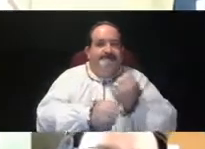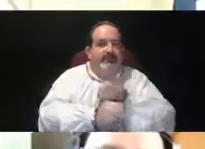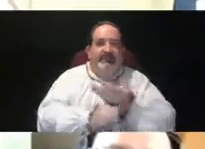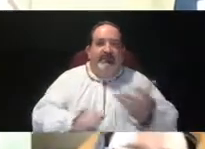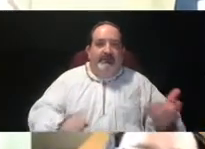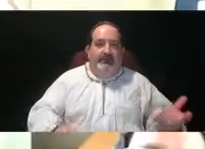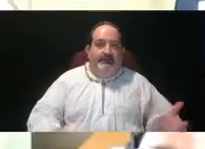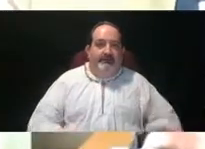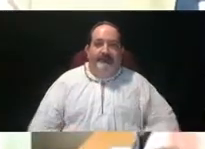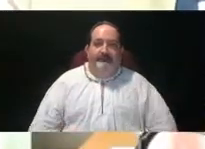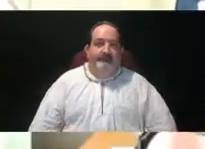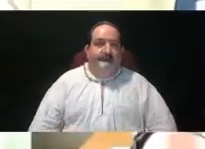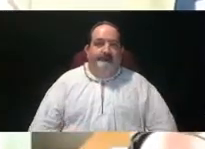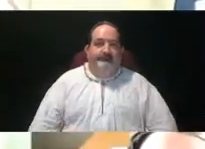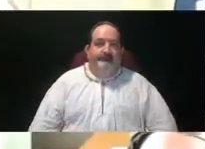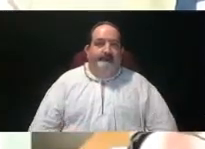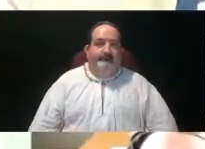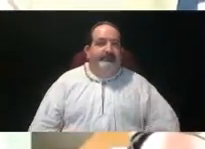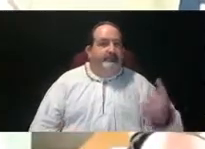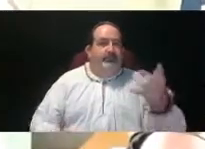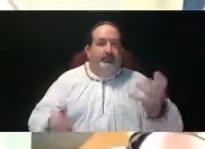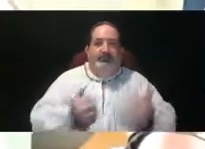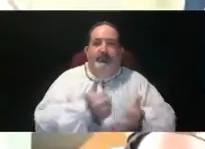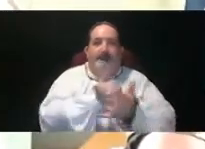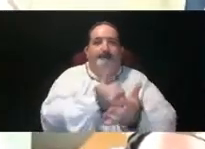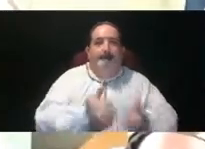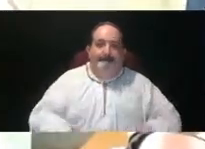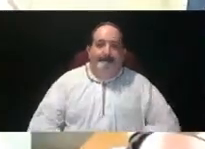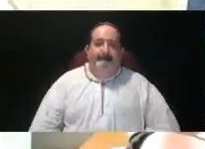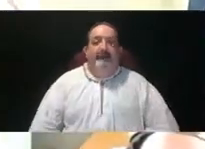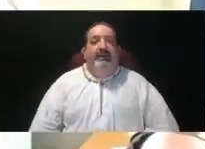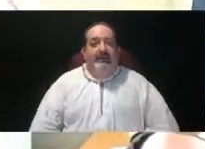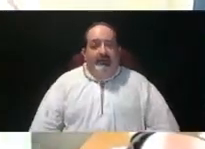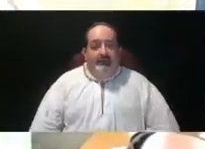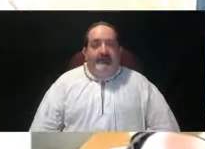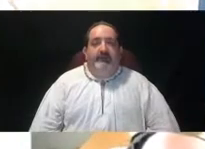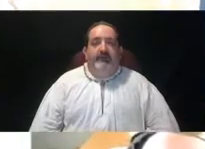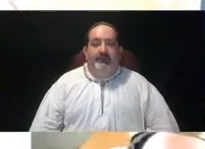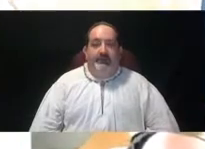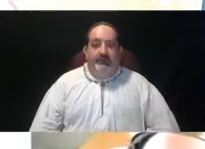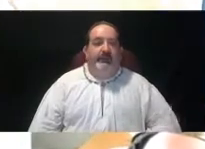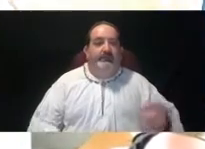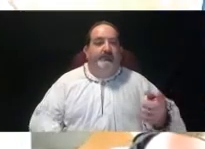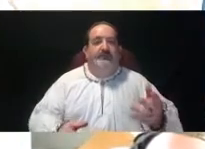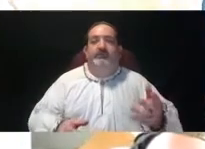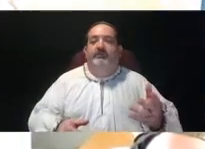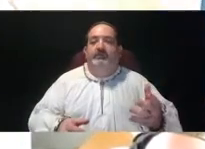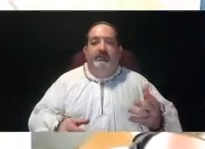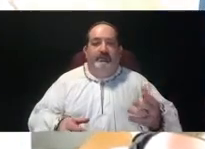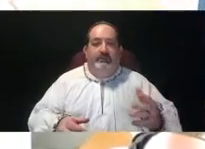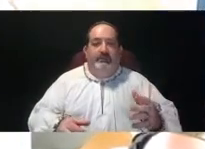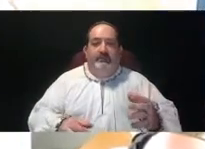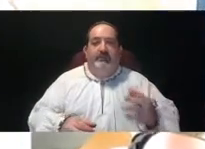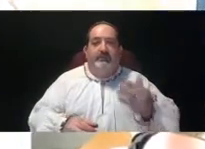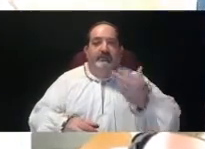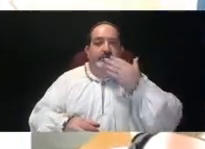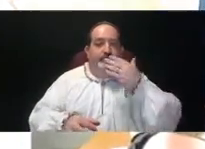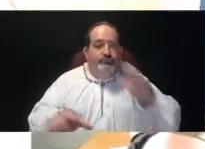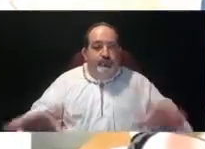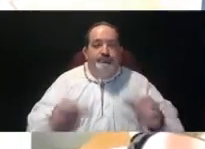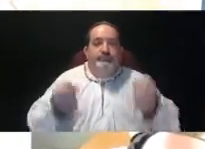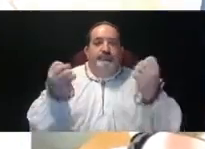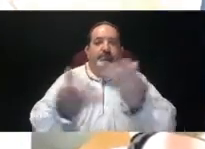back from you. She just wants to help. And she has been very integral as in my time